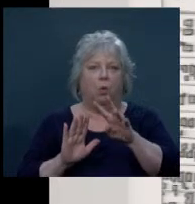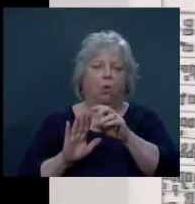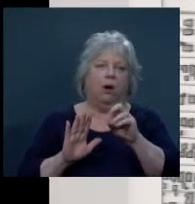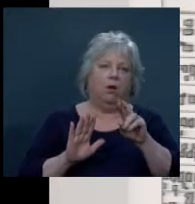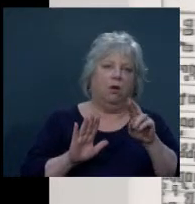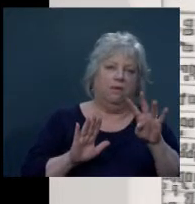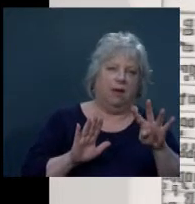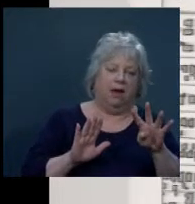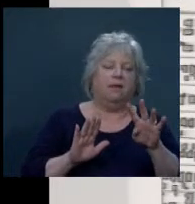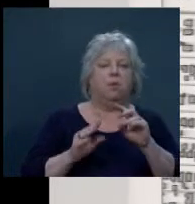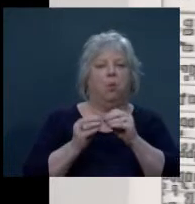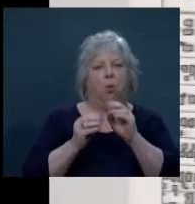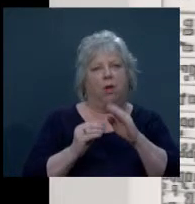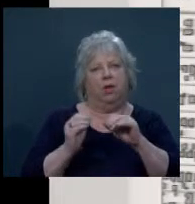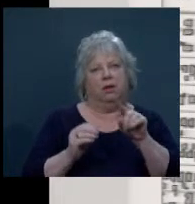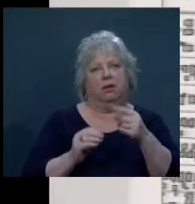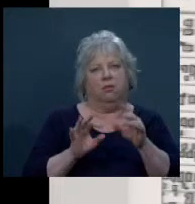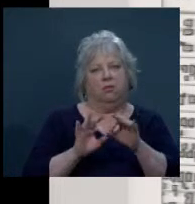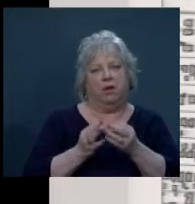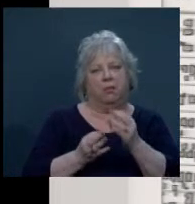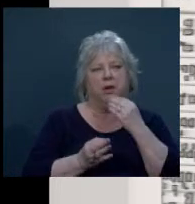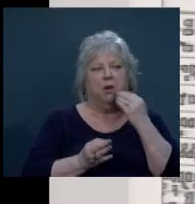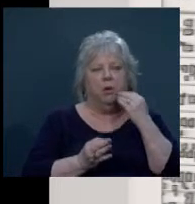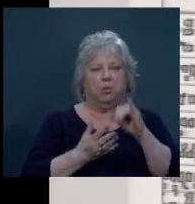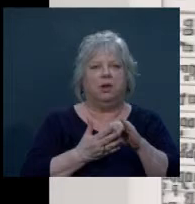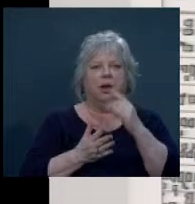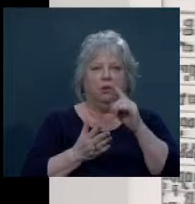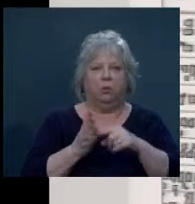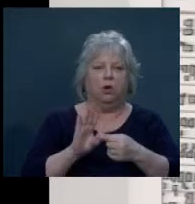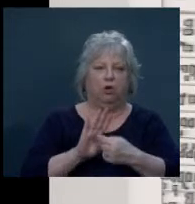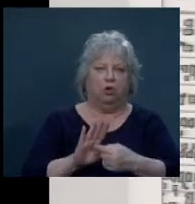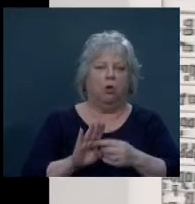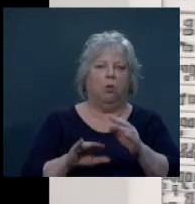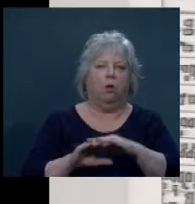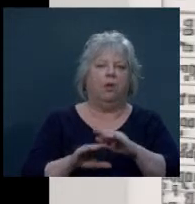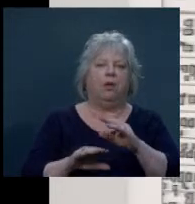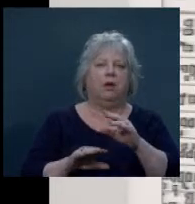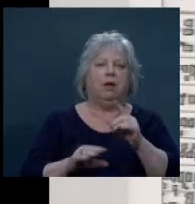It's more than single-family homes, and that's what it's shown on the land use plan,